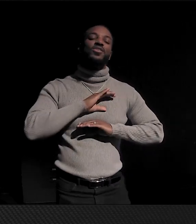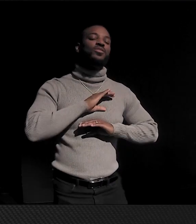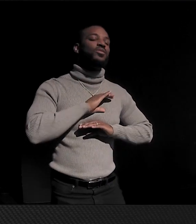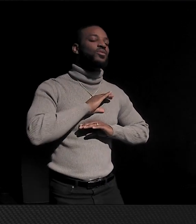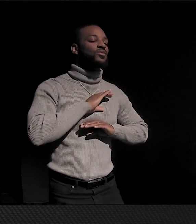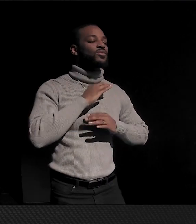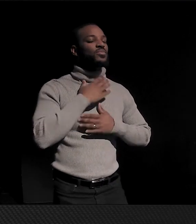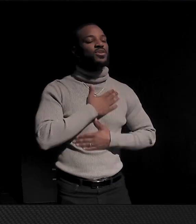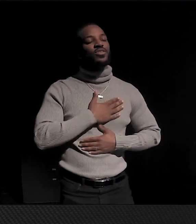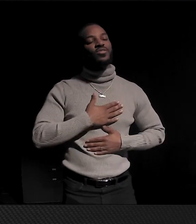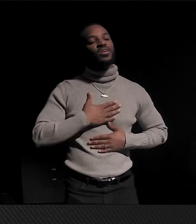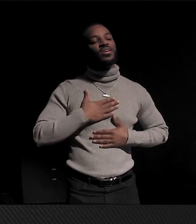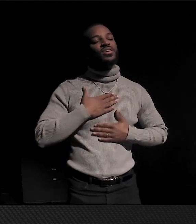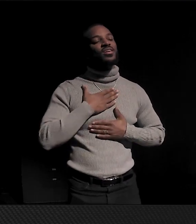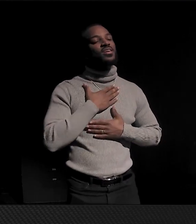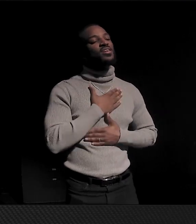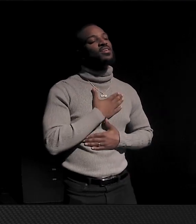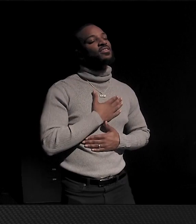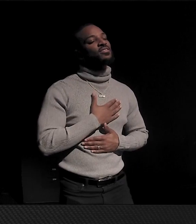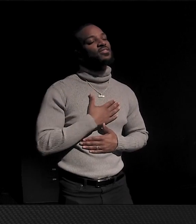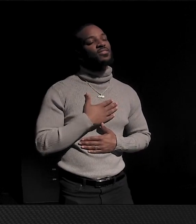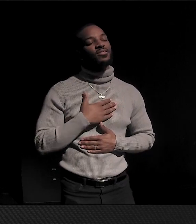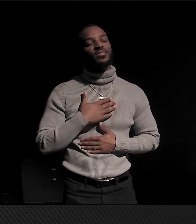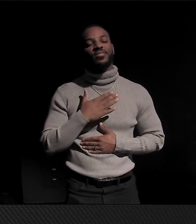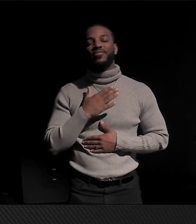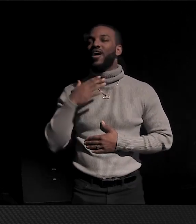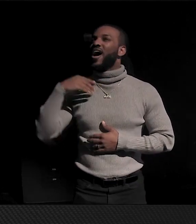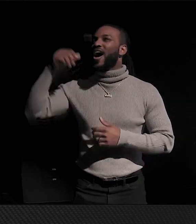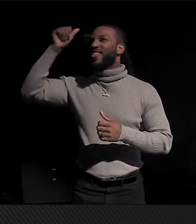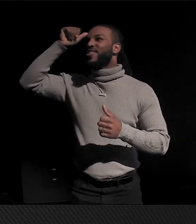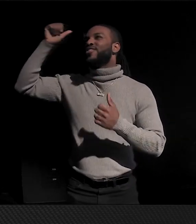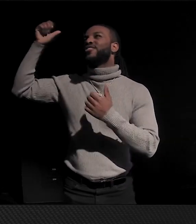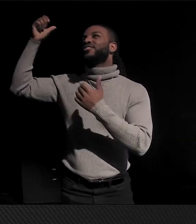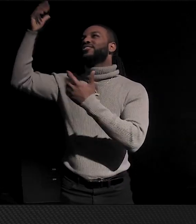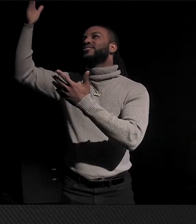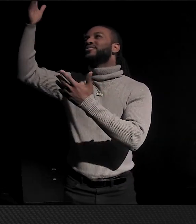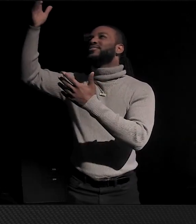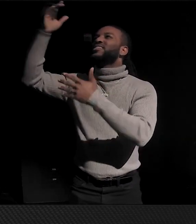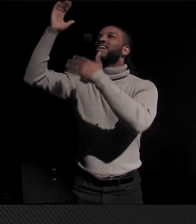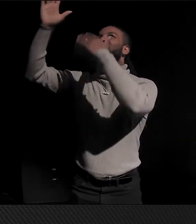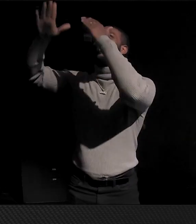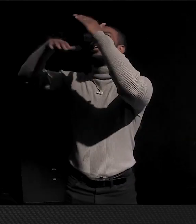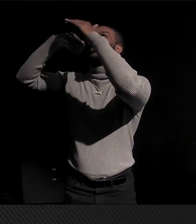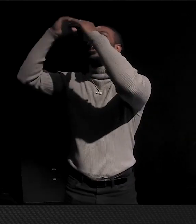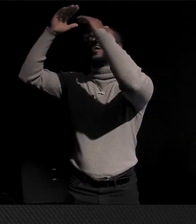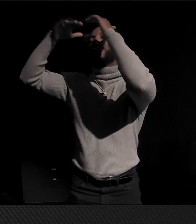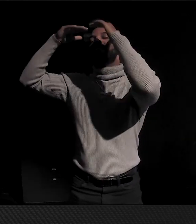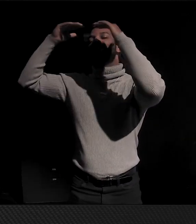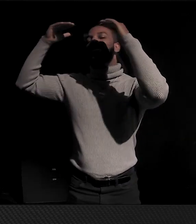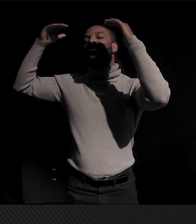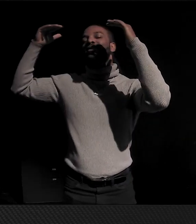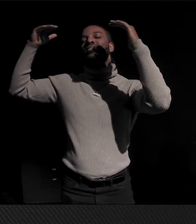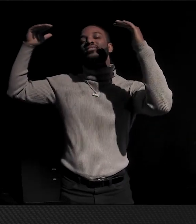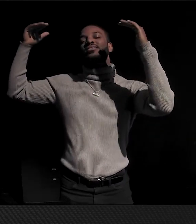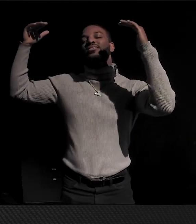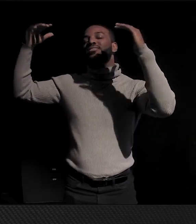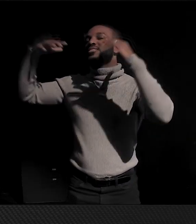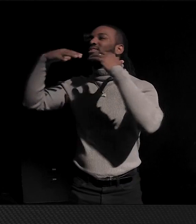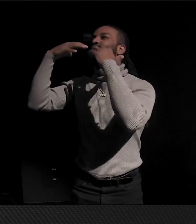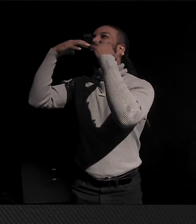your Holy Spirit. For our Father in